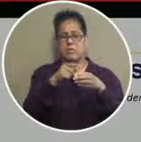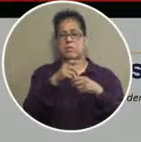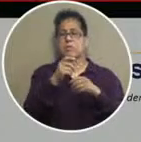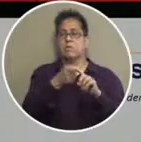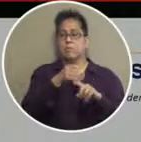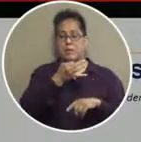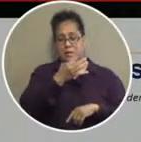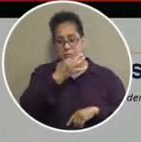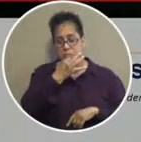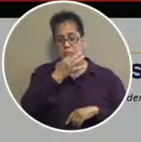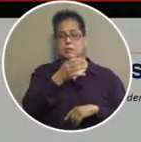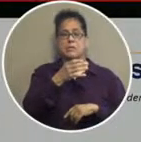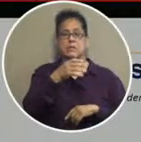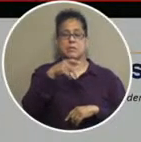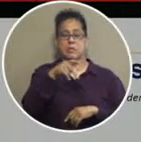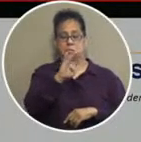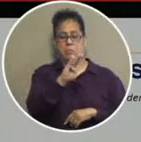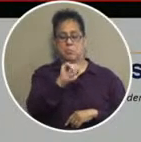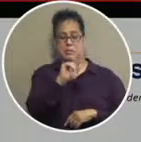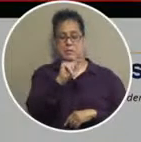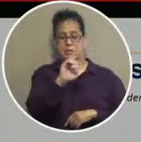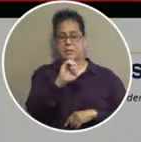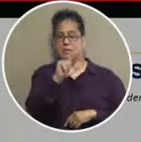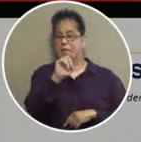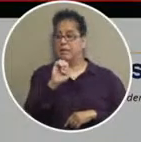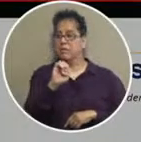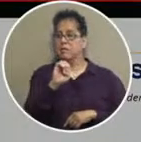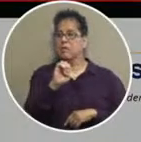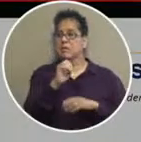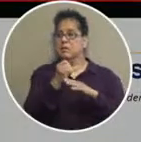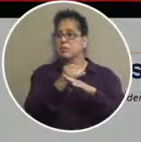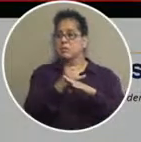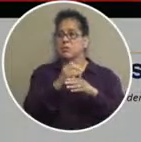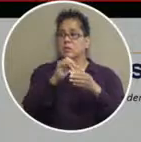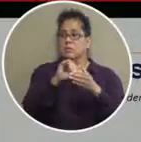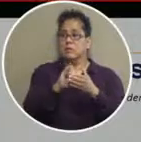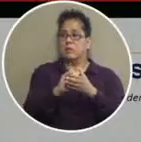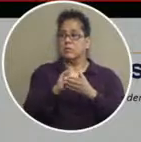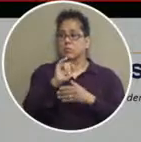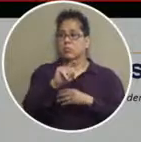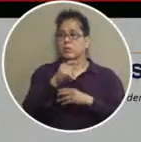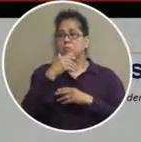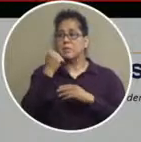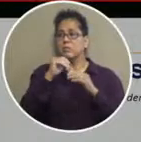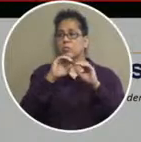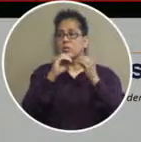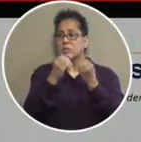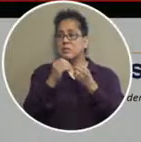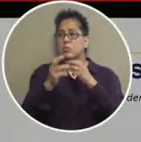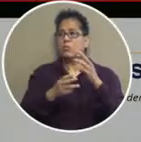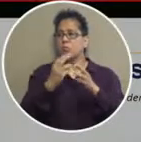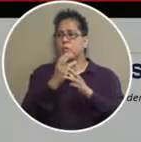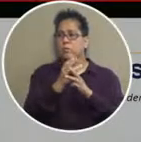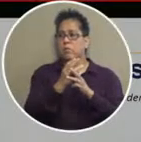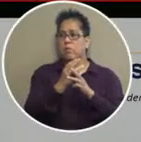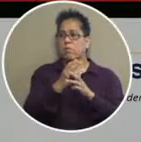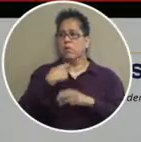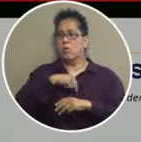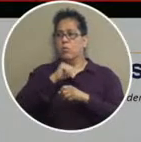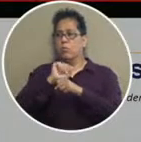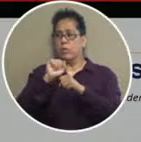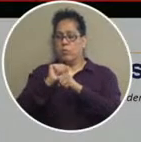the expertise of the Battelle Memorial Institute, one of the most innovative research and science organizations in the world. And we have